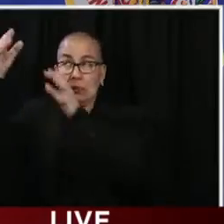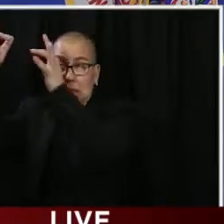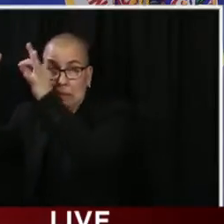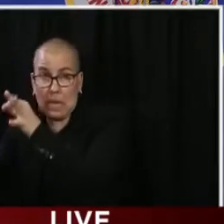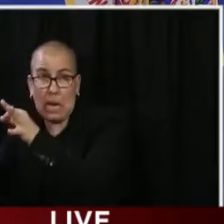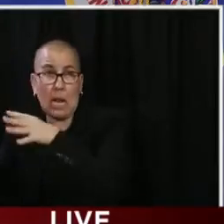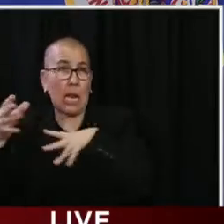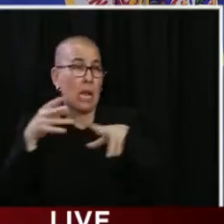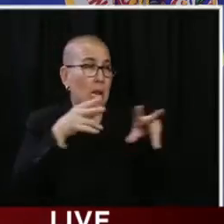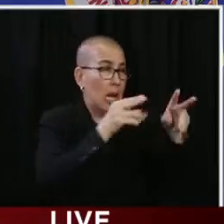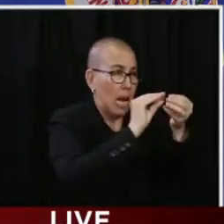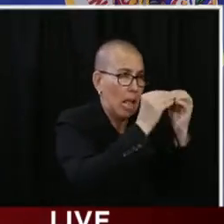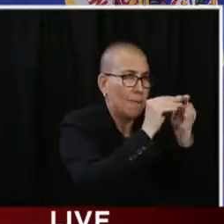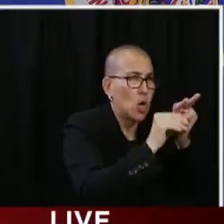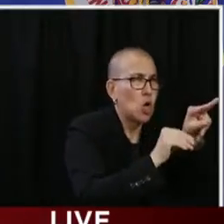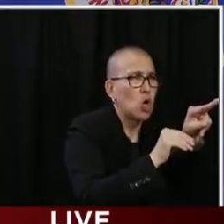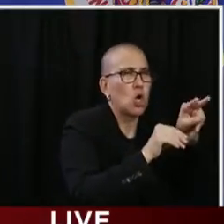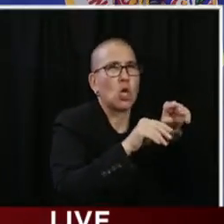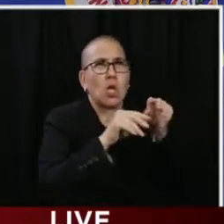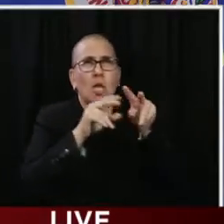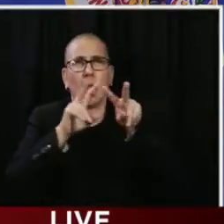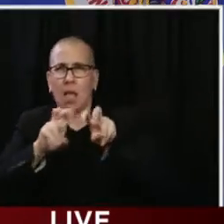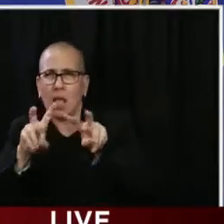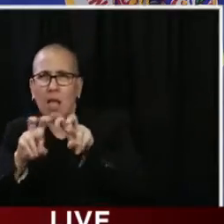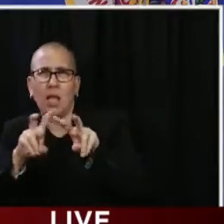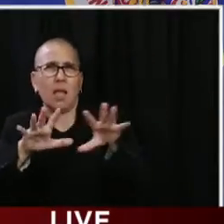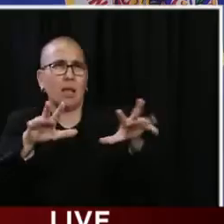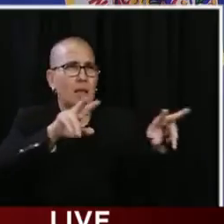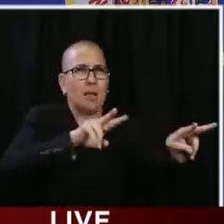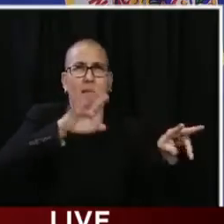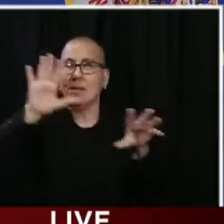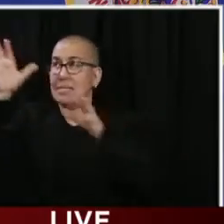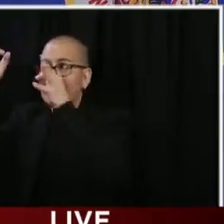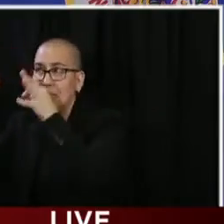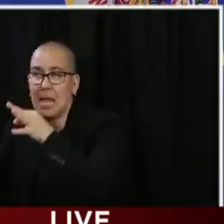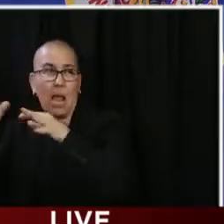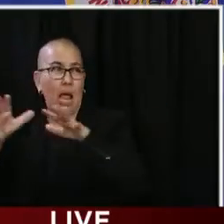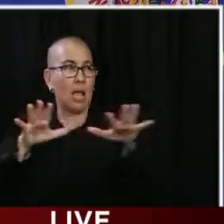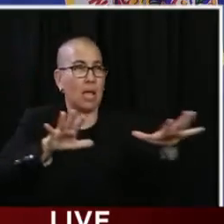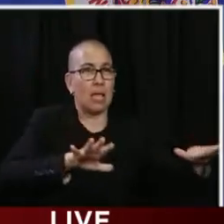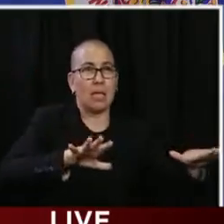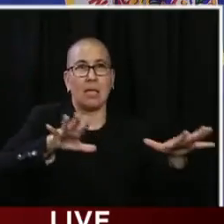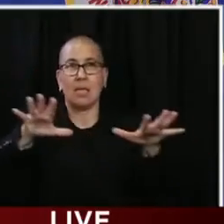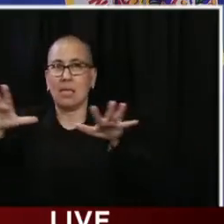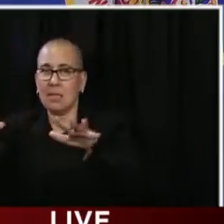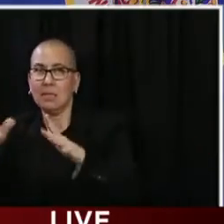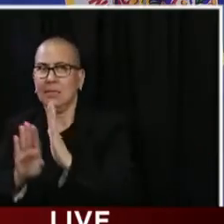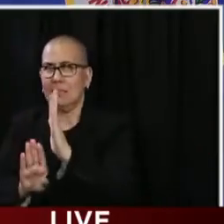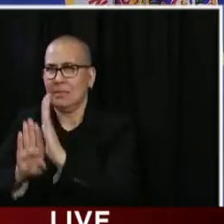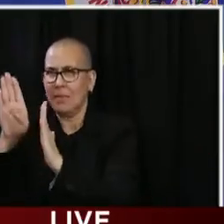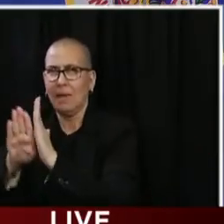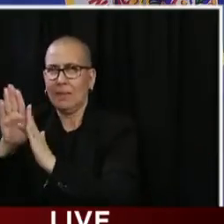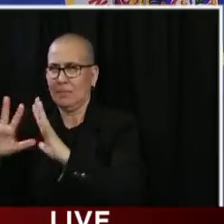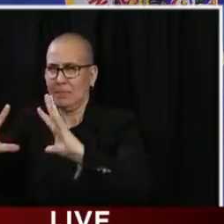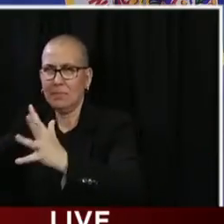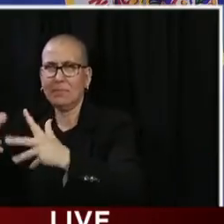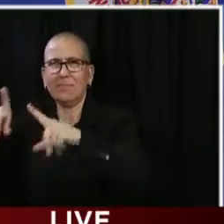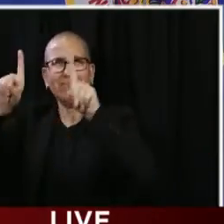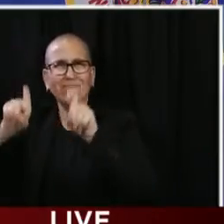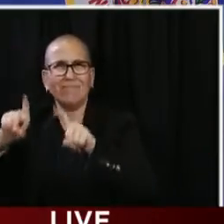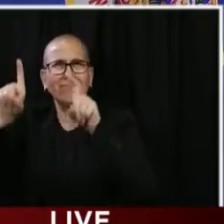still building that core capacity that we need to do the testing and tracing and isolation and quarantine that we